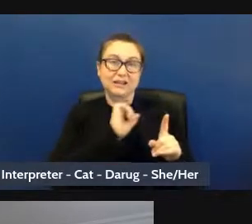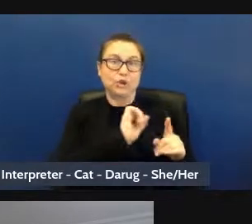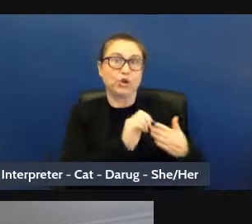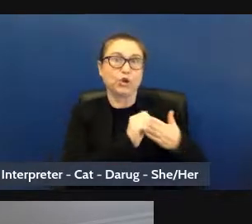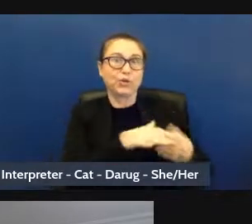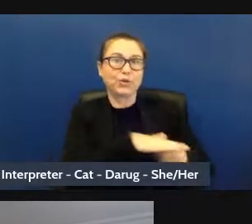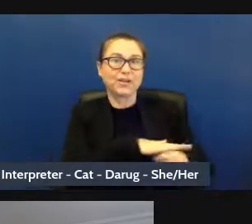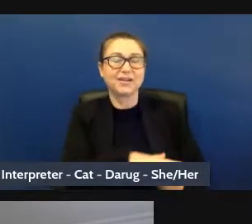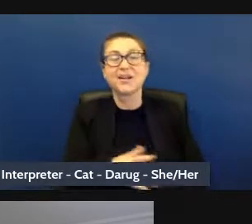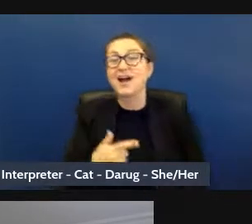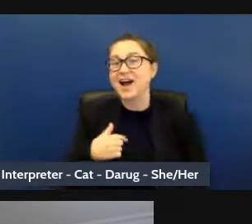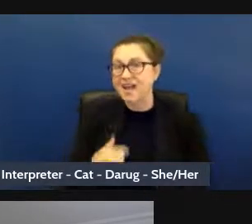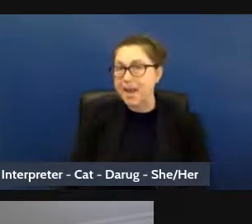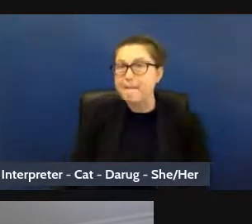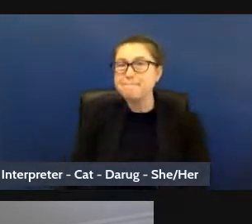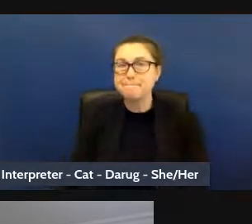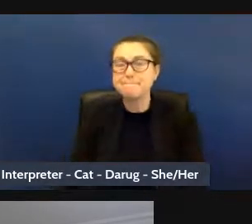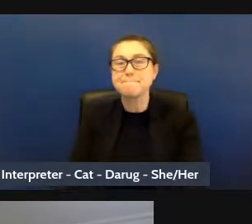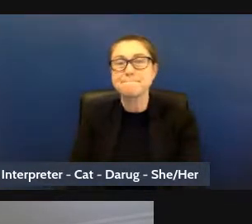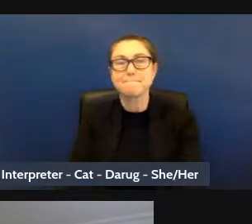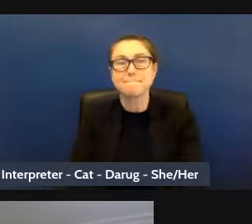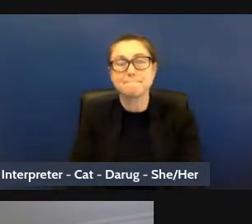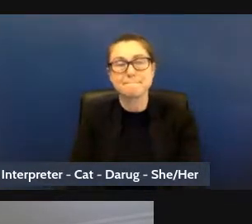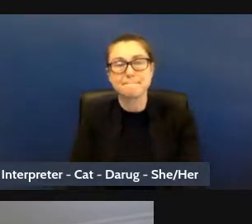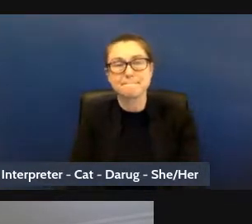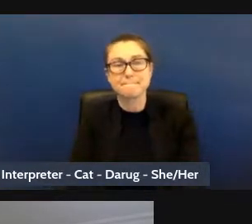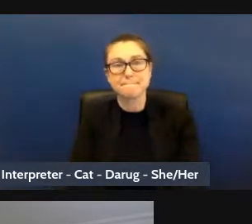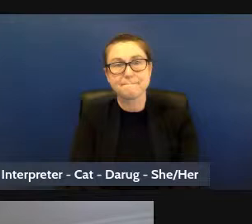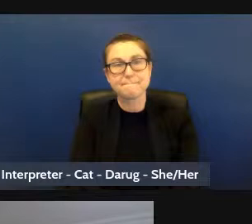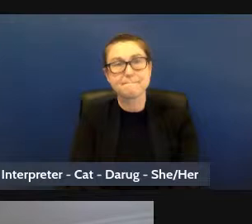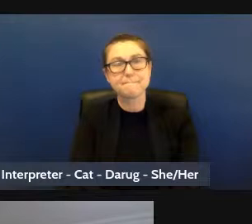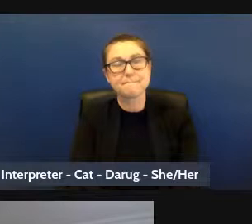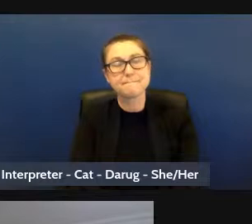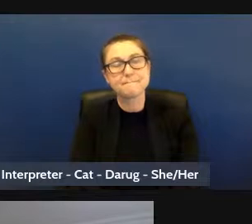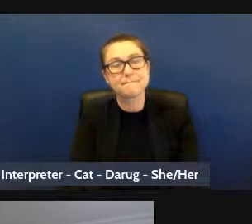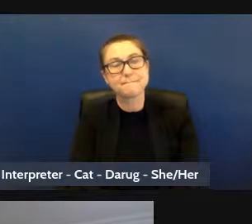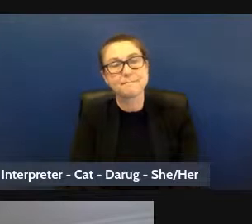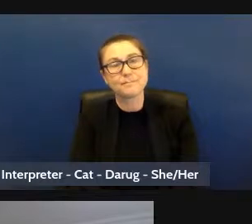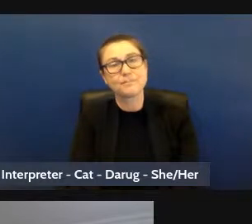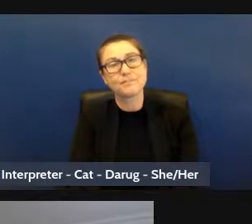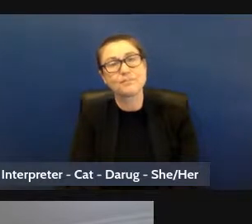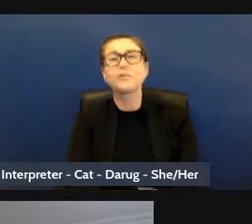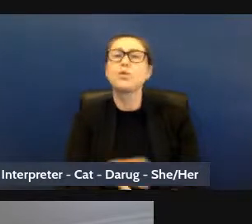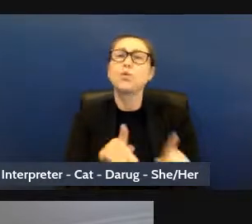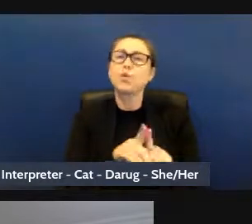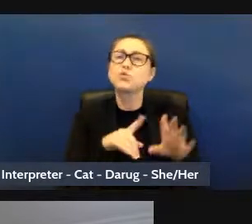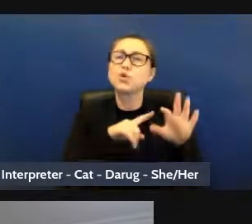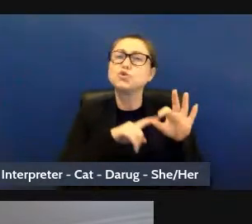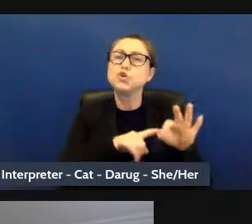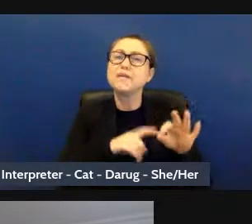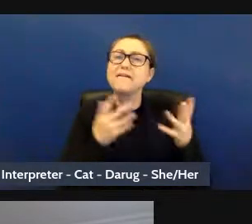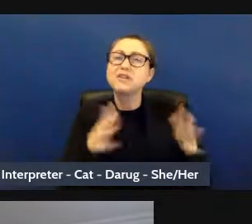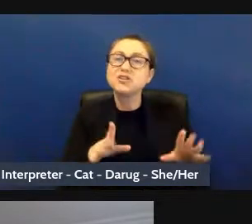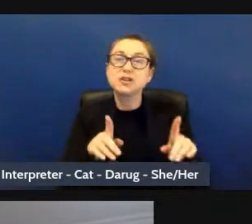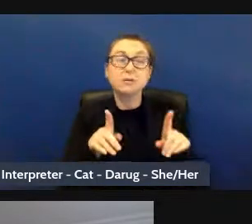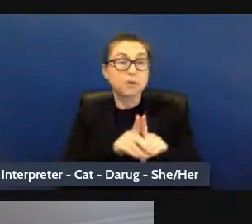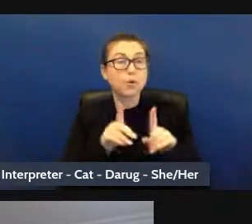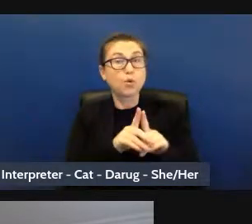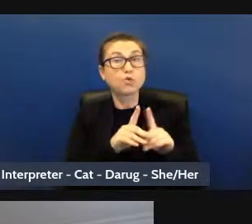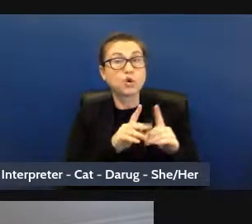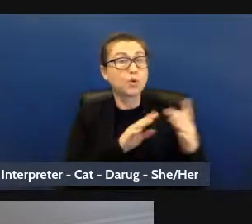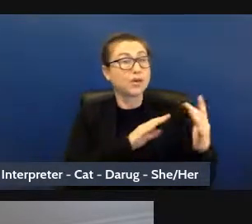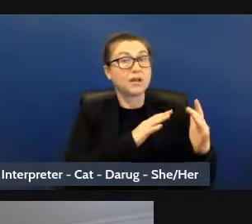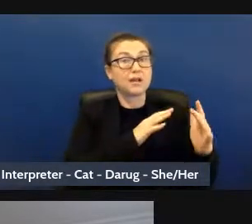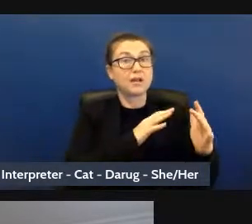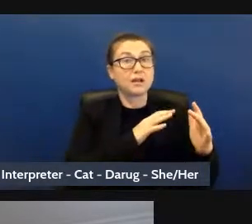really exciting. Yeah. And so we've also had there's surveys, but we're also doing individual interviews with people